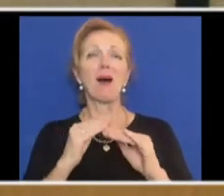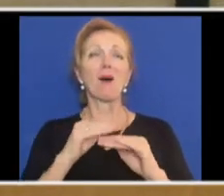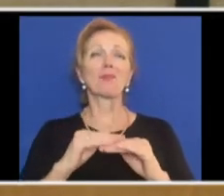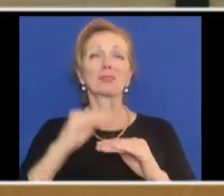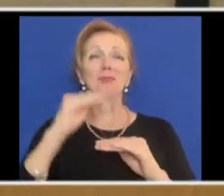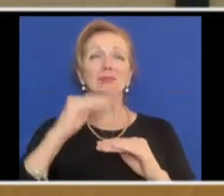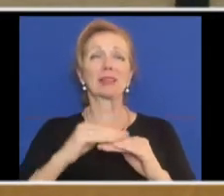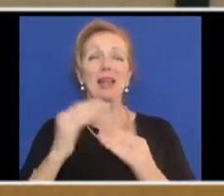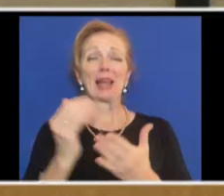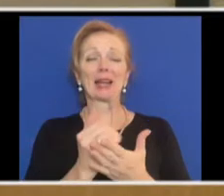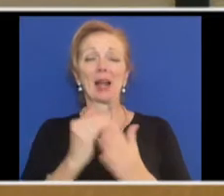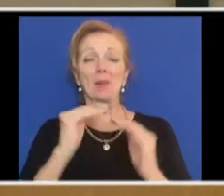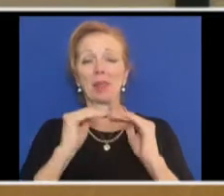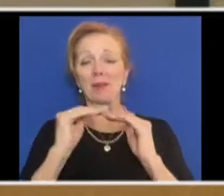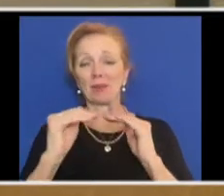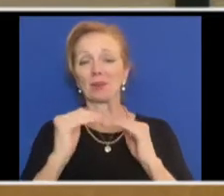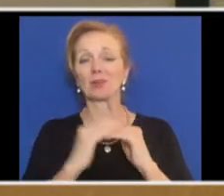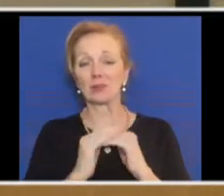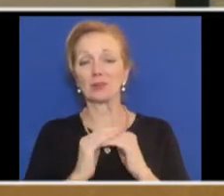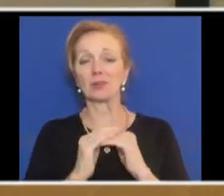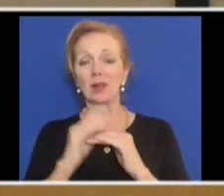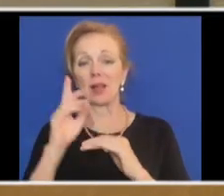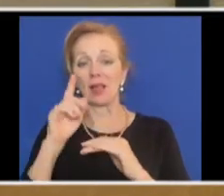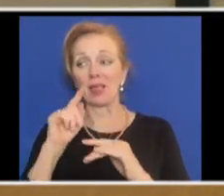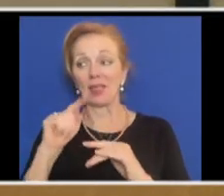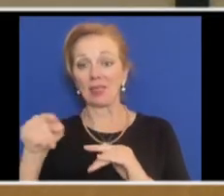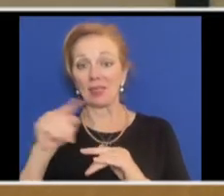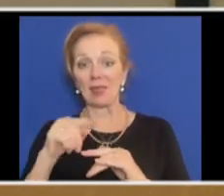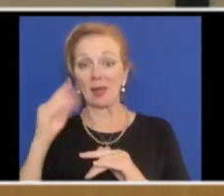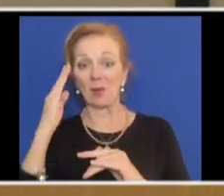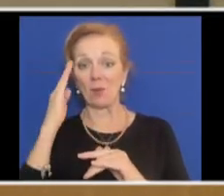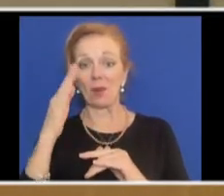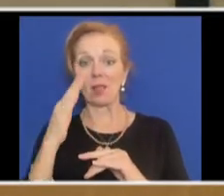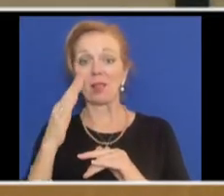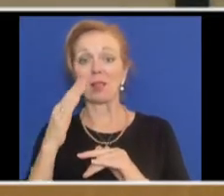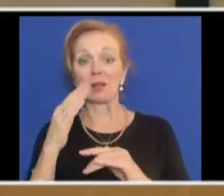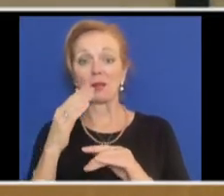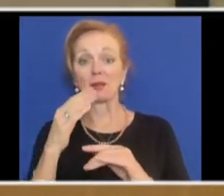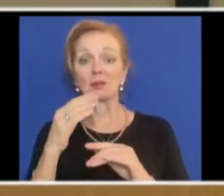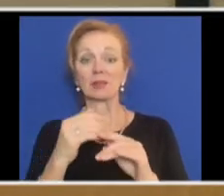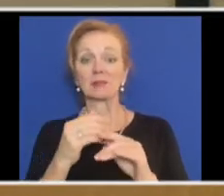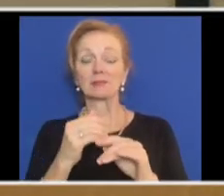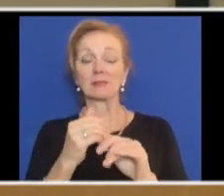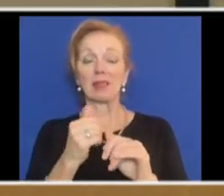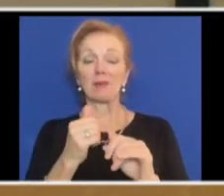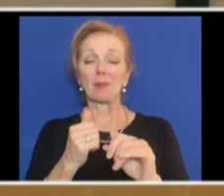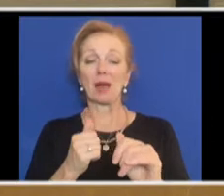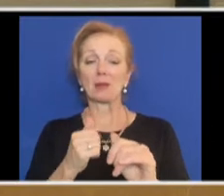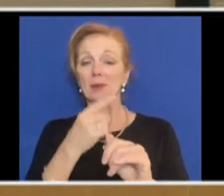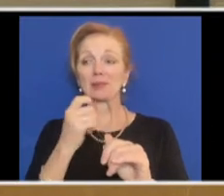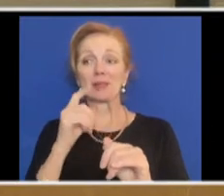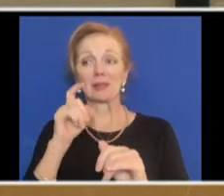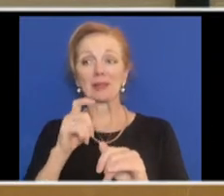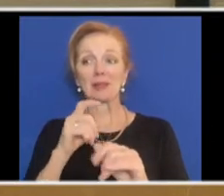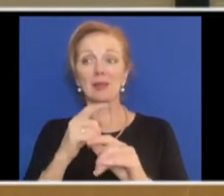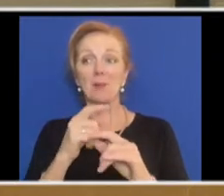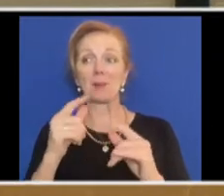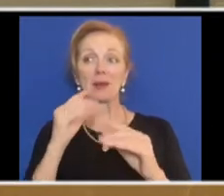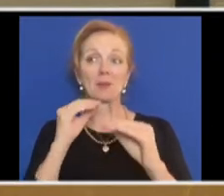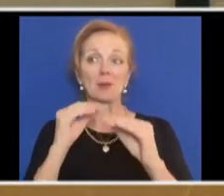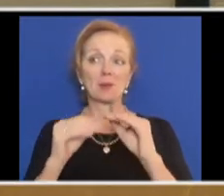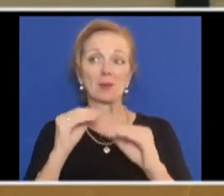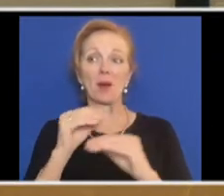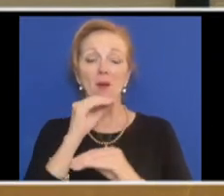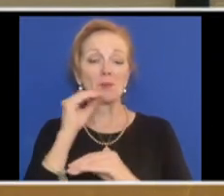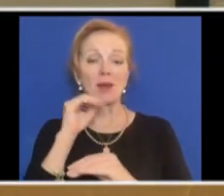yes and they're gonna get left behind because they're going to need those major repairs on their